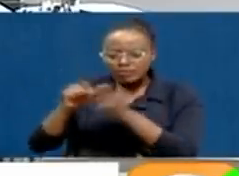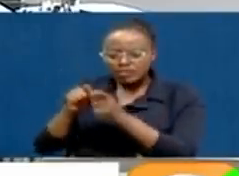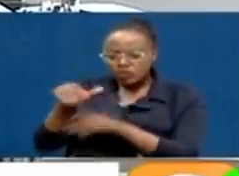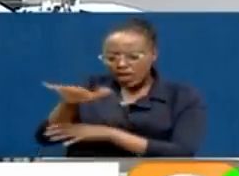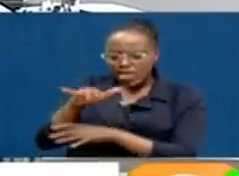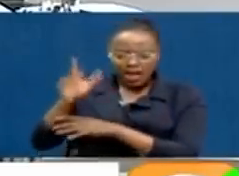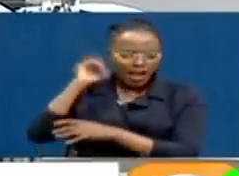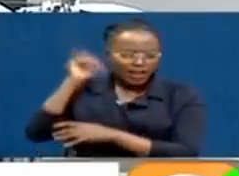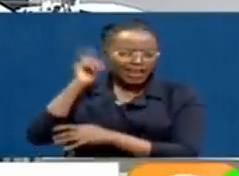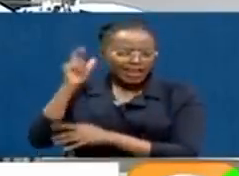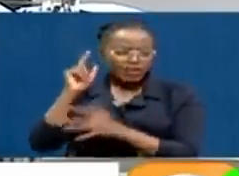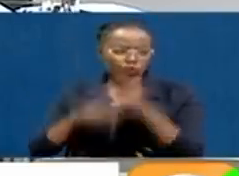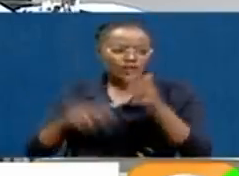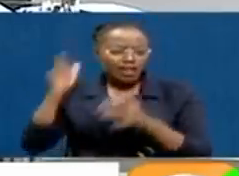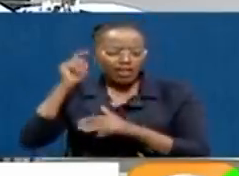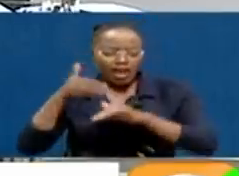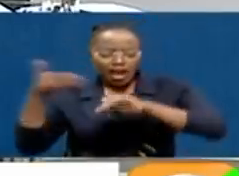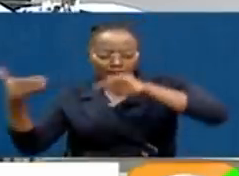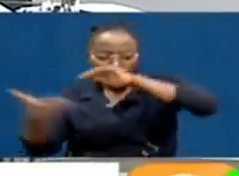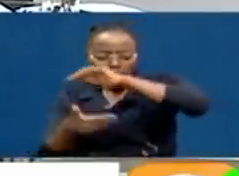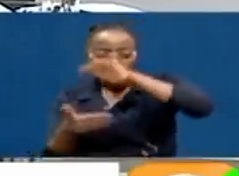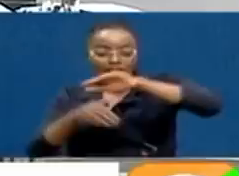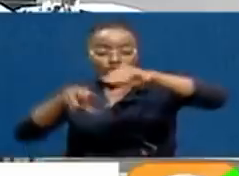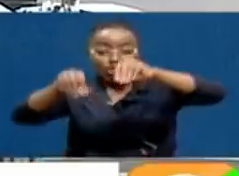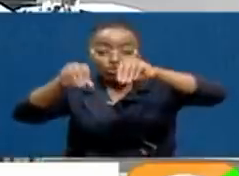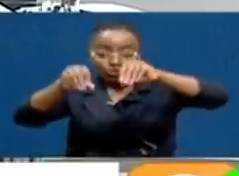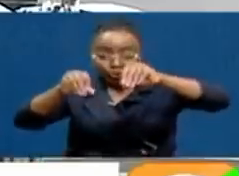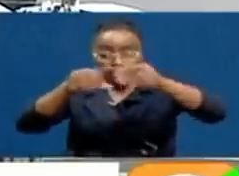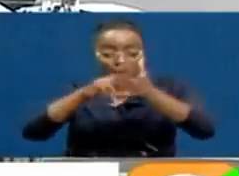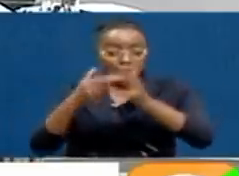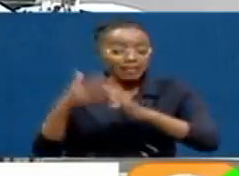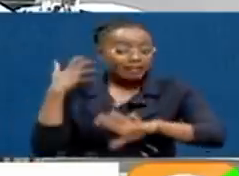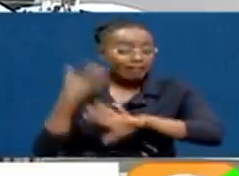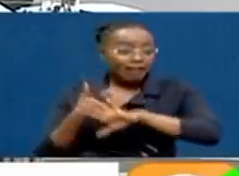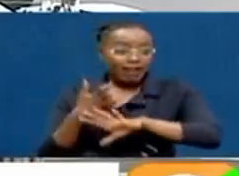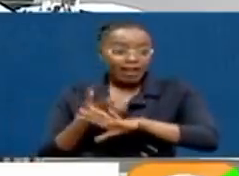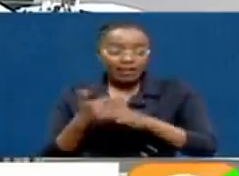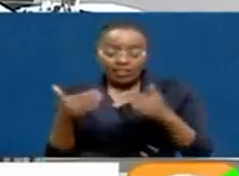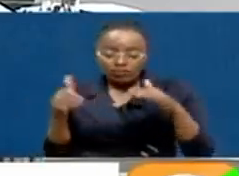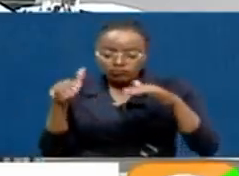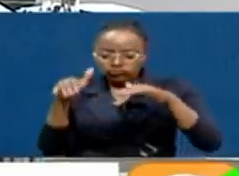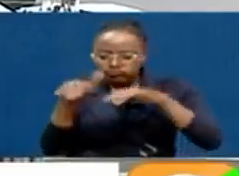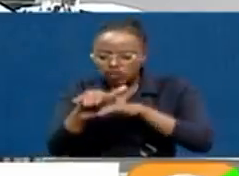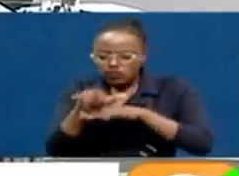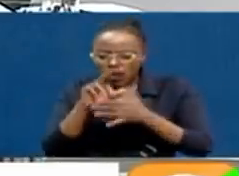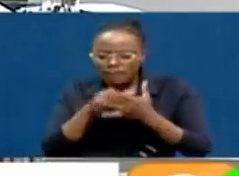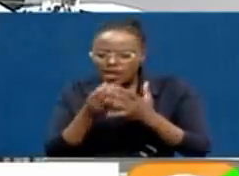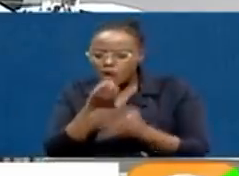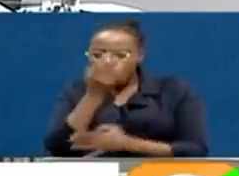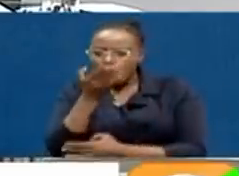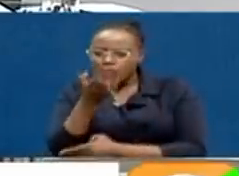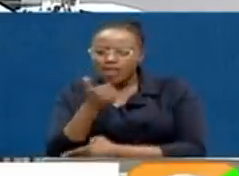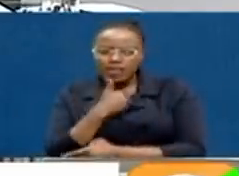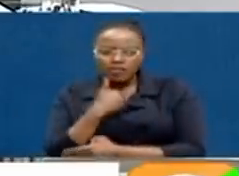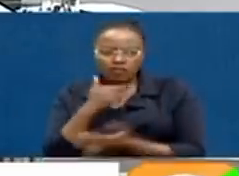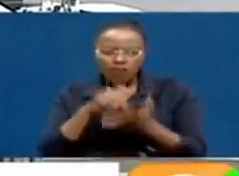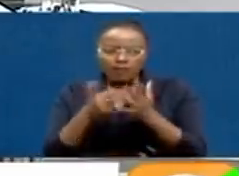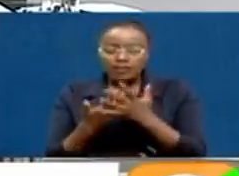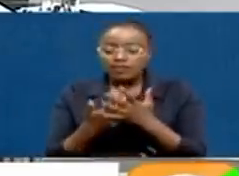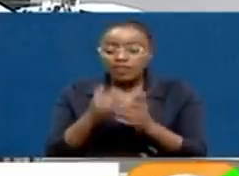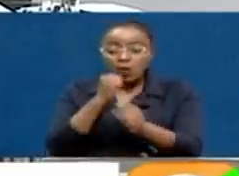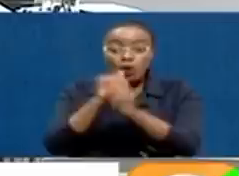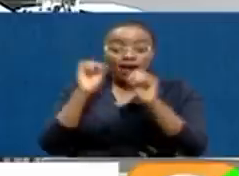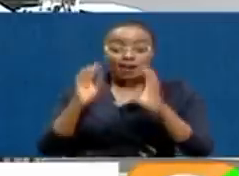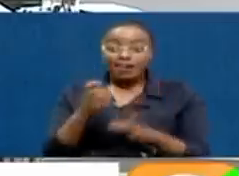of the egg spraying is that the eggs are under the ground, and that means they've also been covered and insulated, so therefore the pesticides don't even